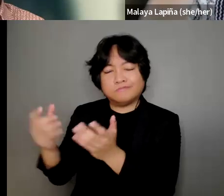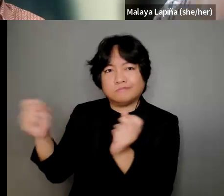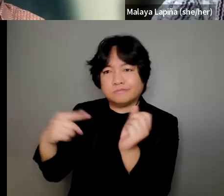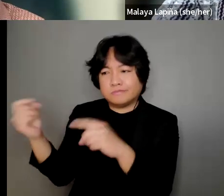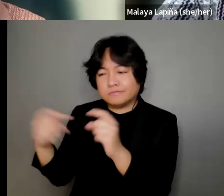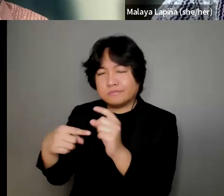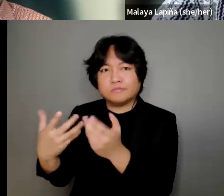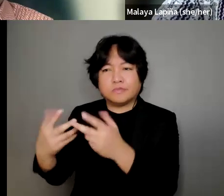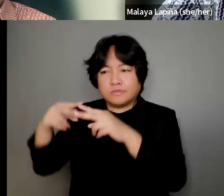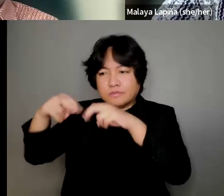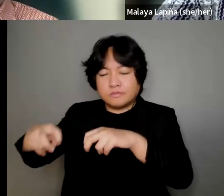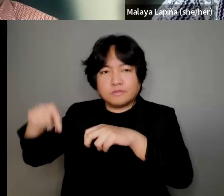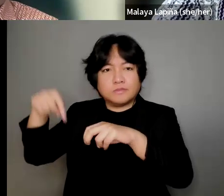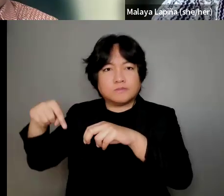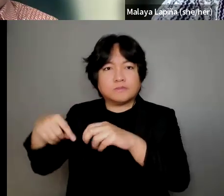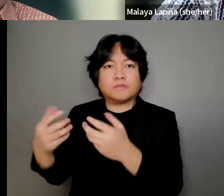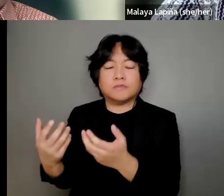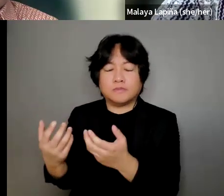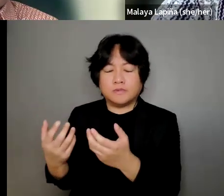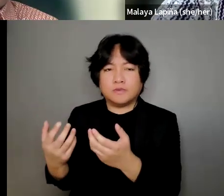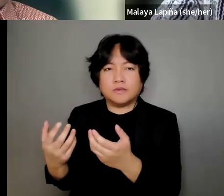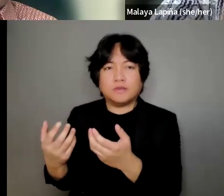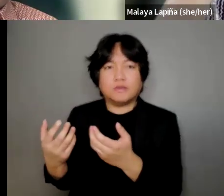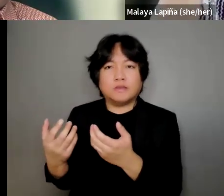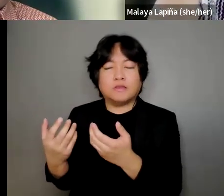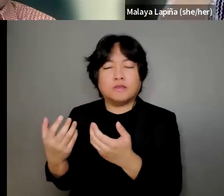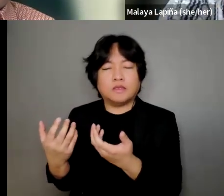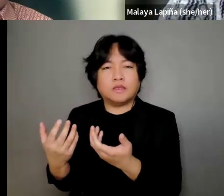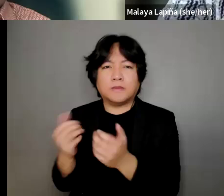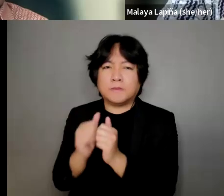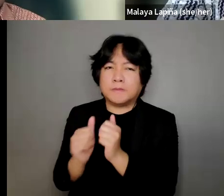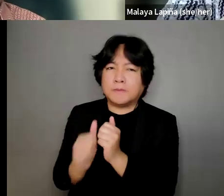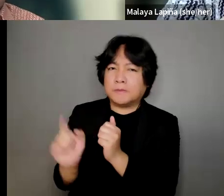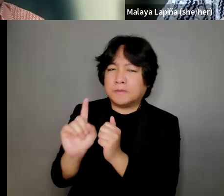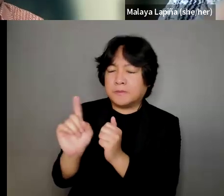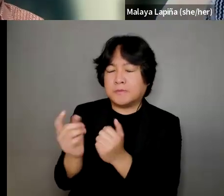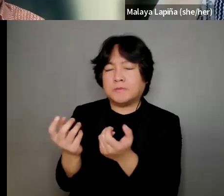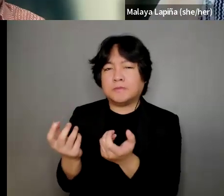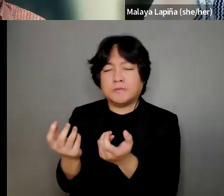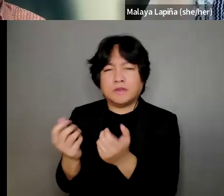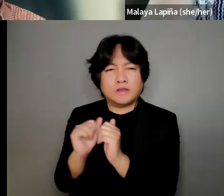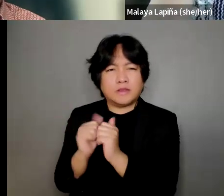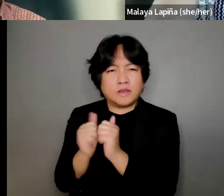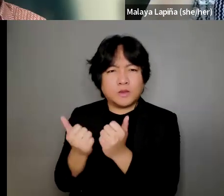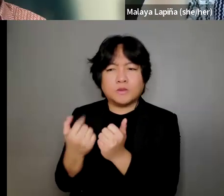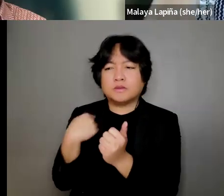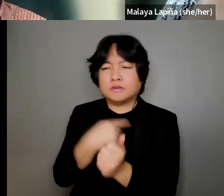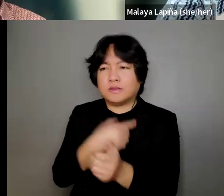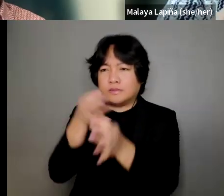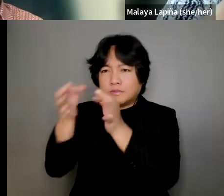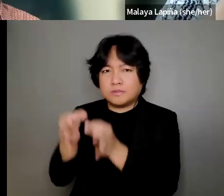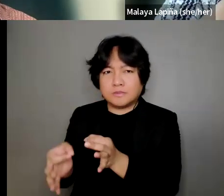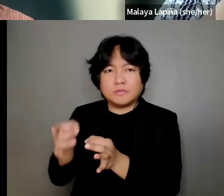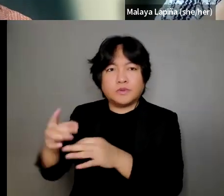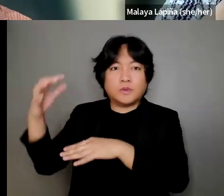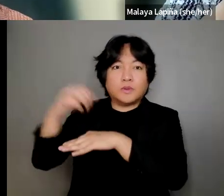question those existing notions of what is what how do we define, the